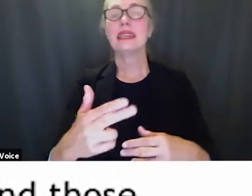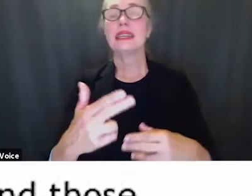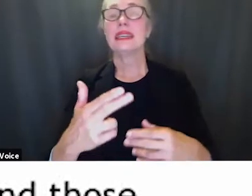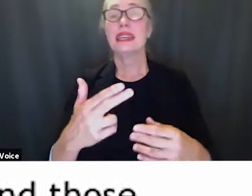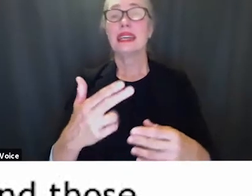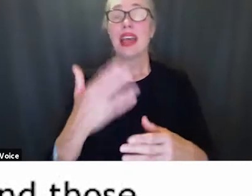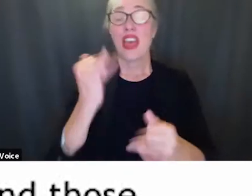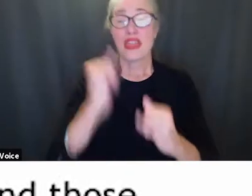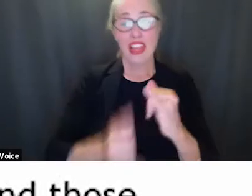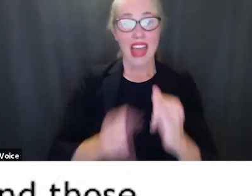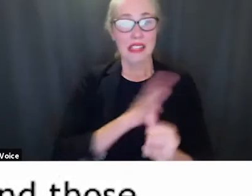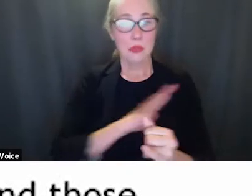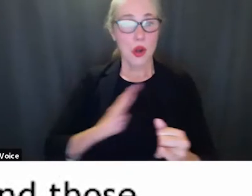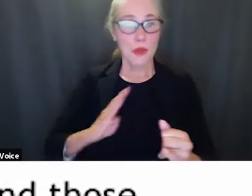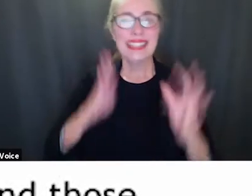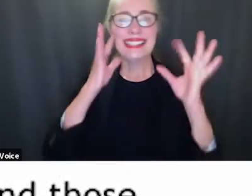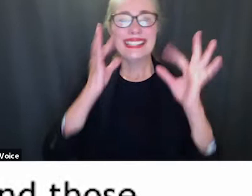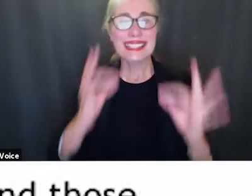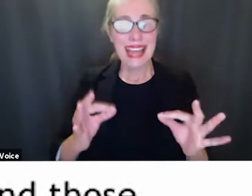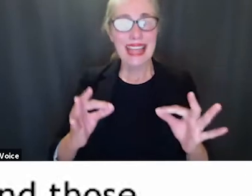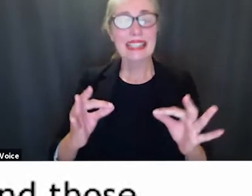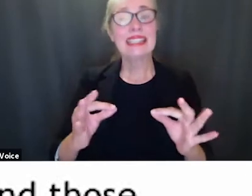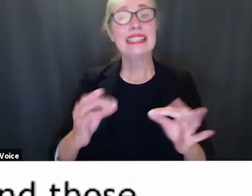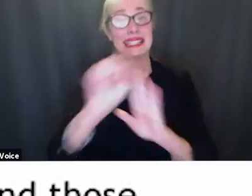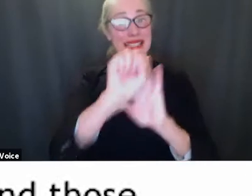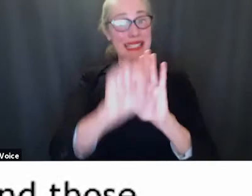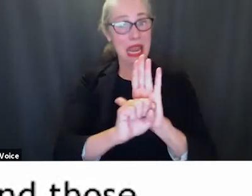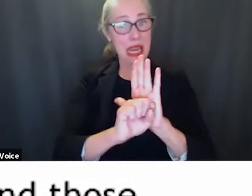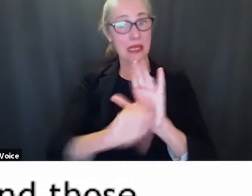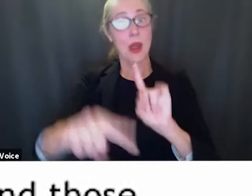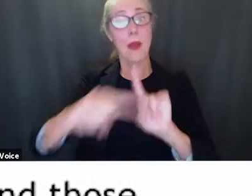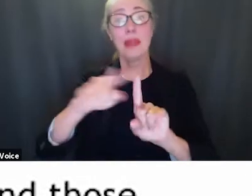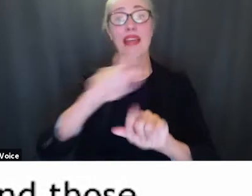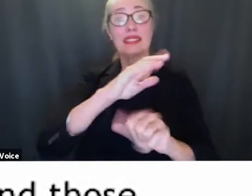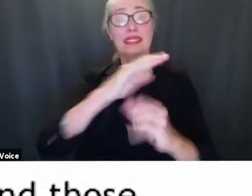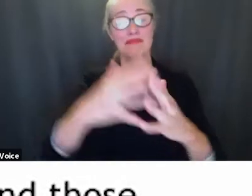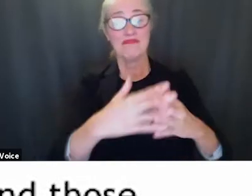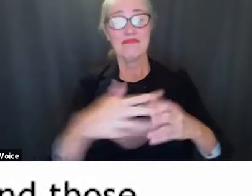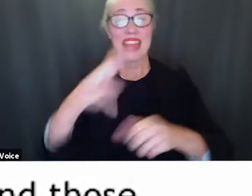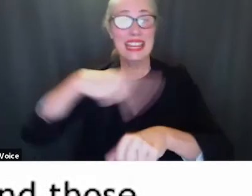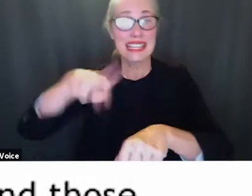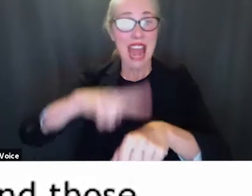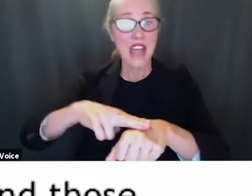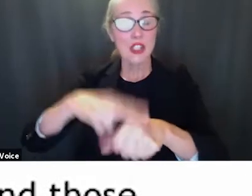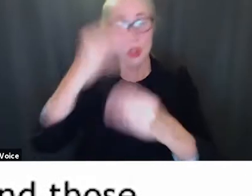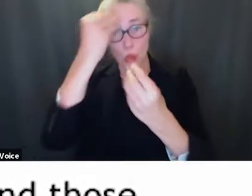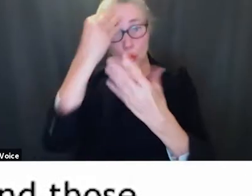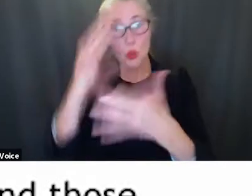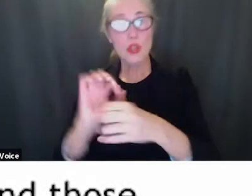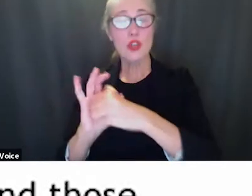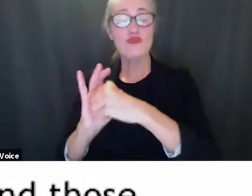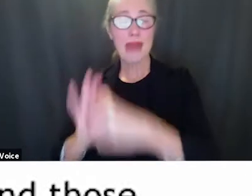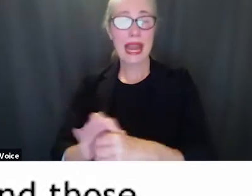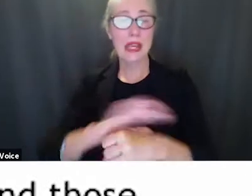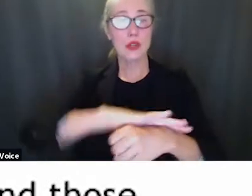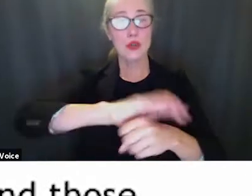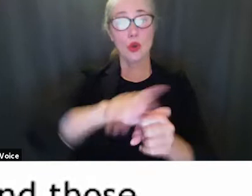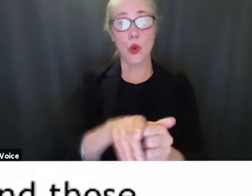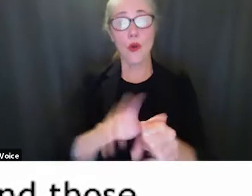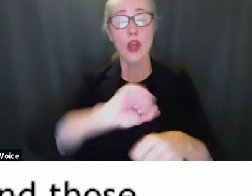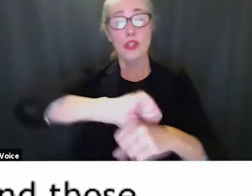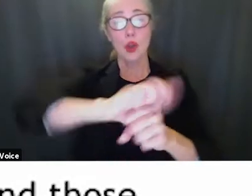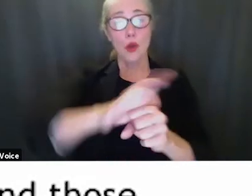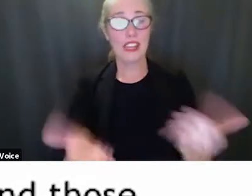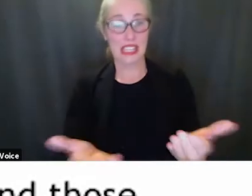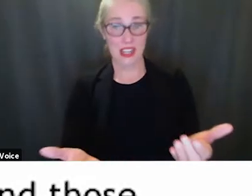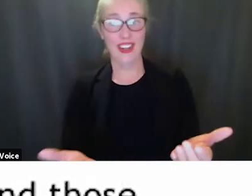you that connects with the work of the district. The first piece of news for this meeting is that the